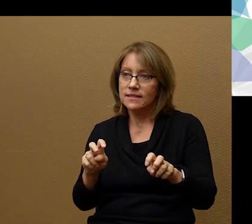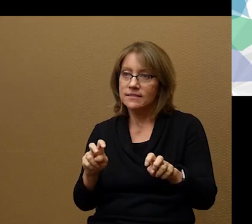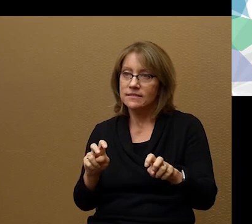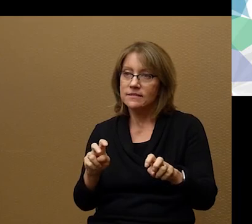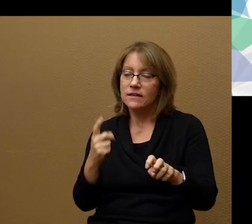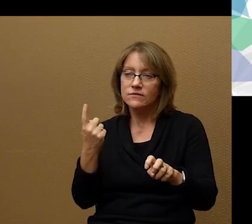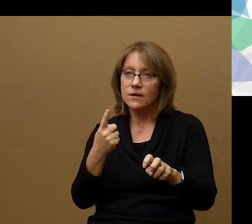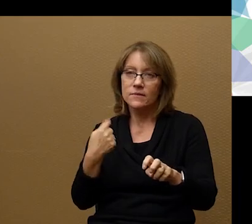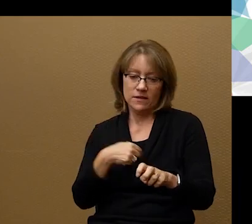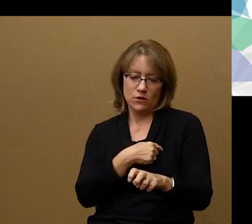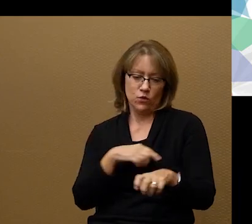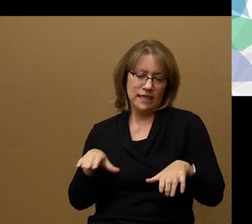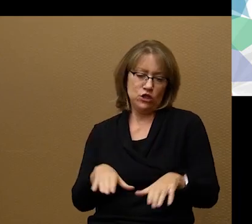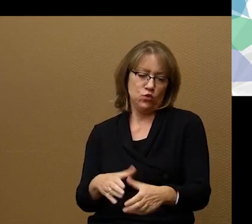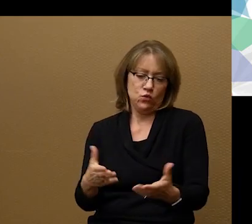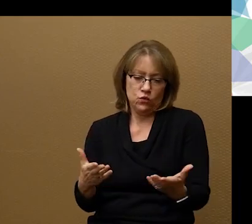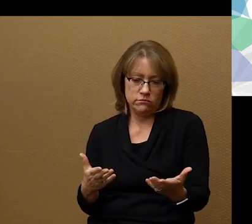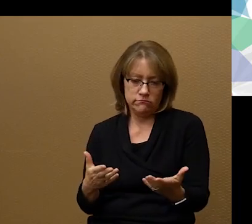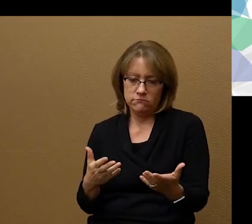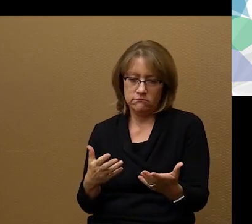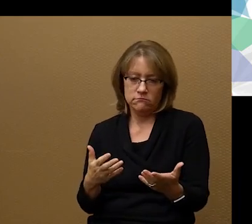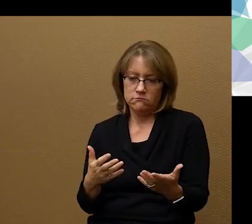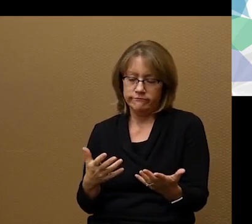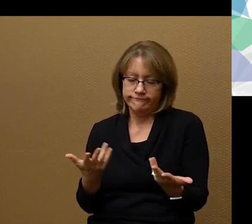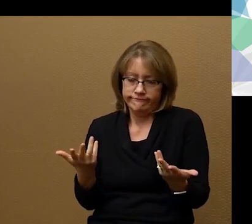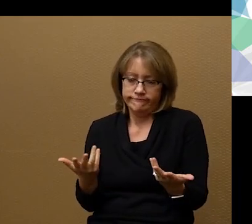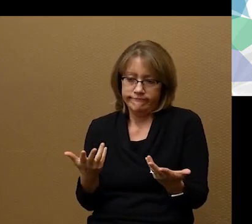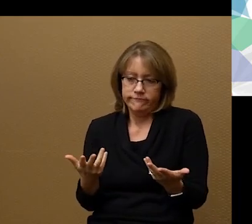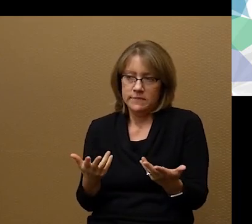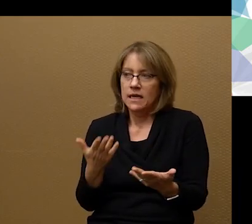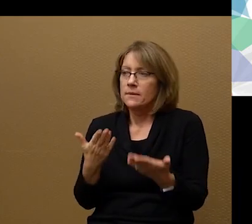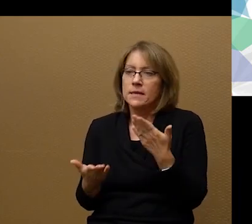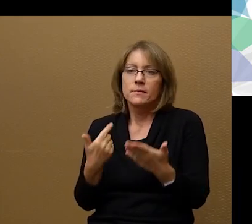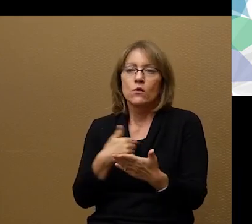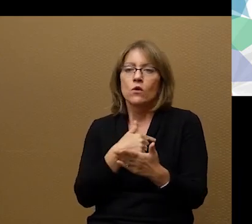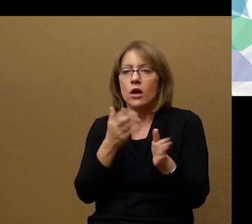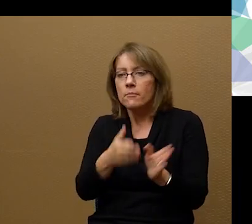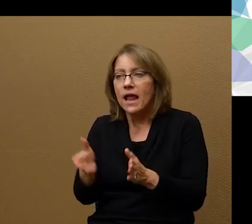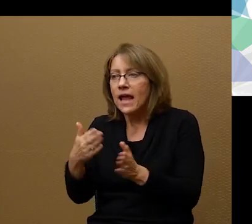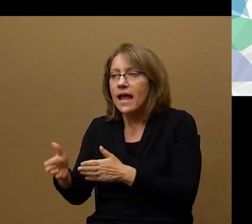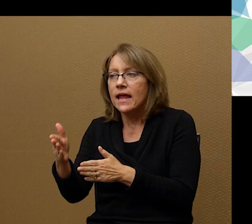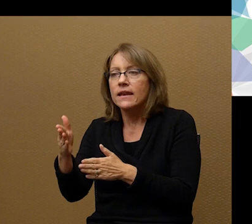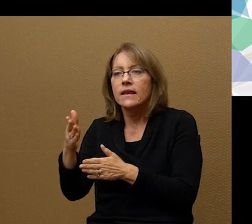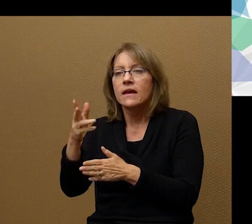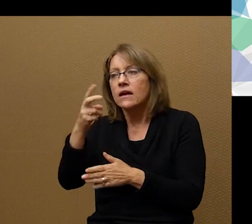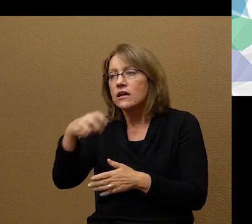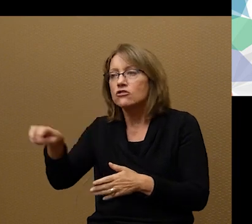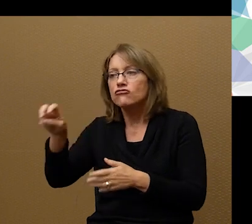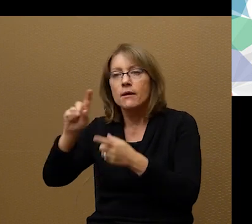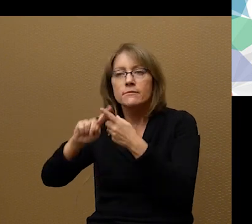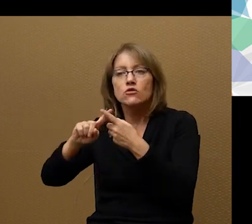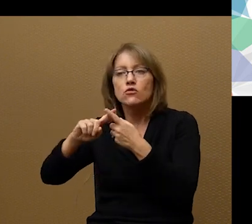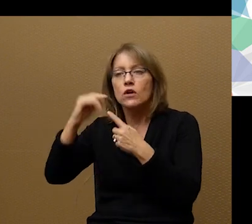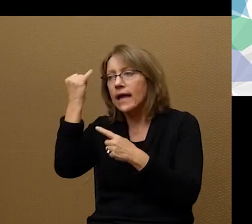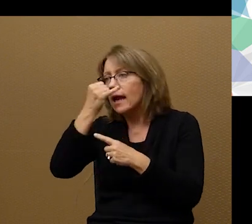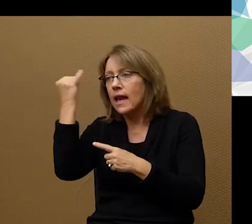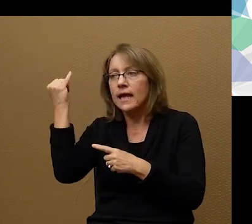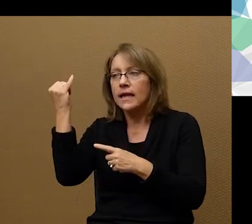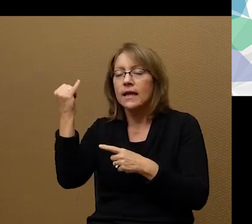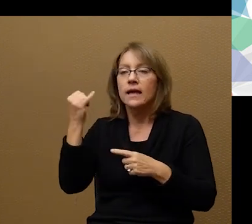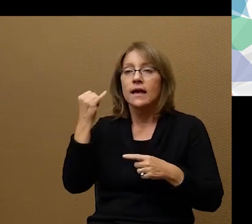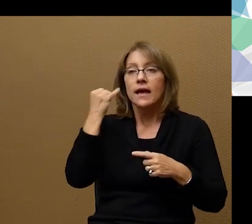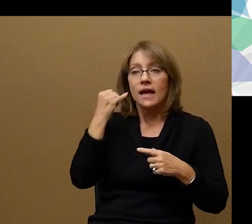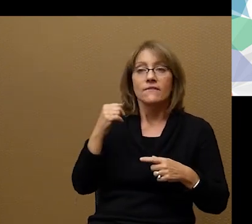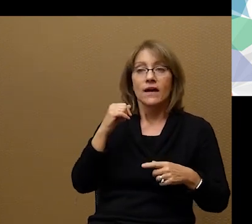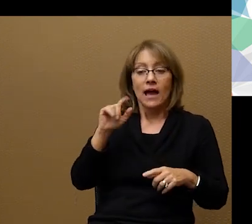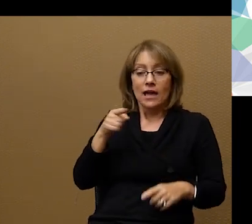we do. If we wanted to do a task analysis of us planning a trip to Italy, say. If I just